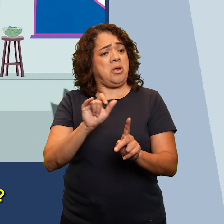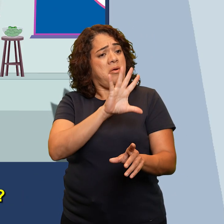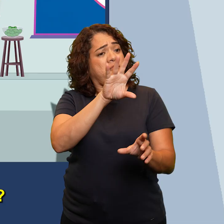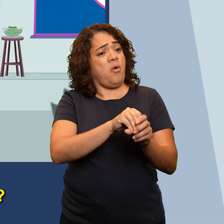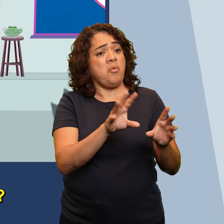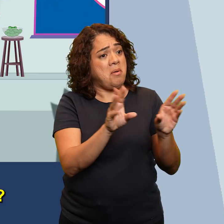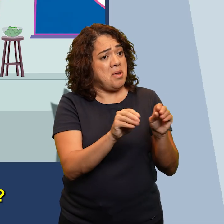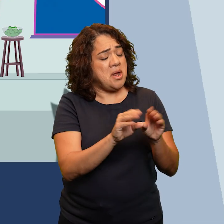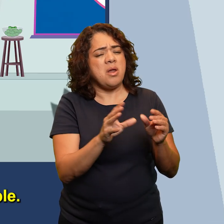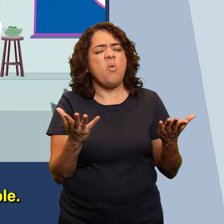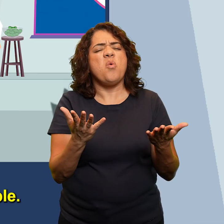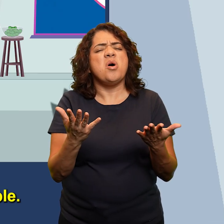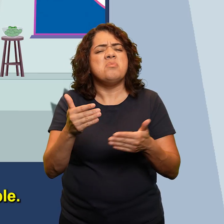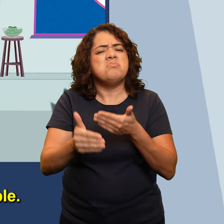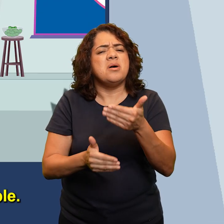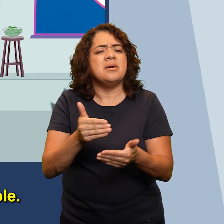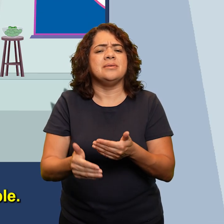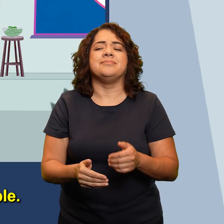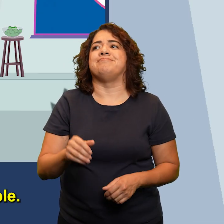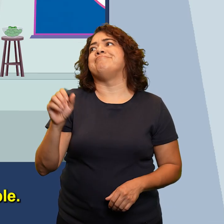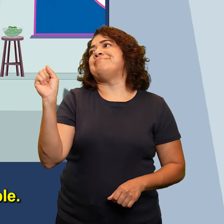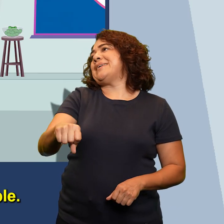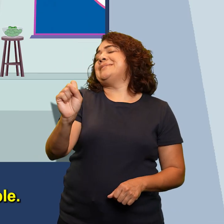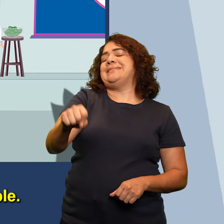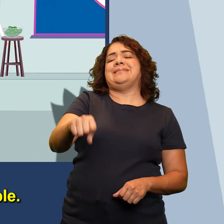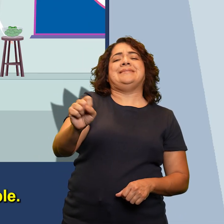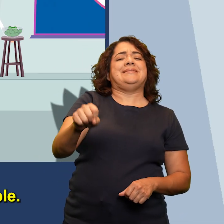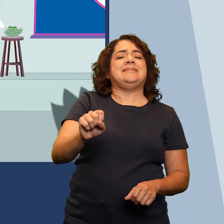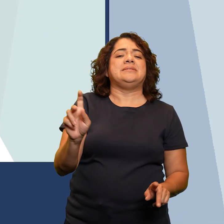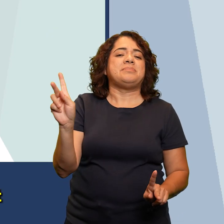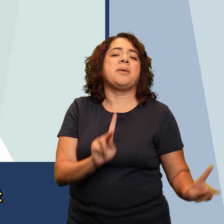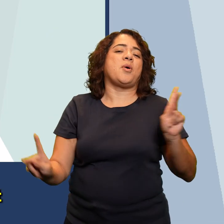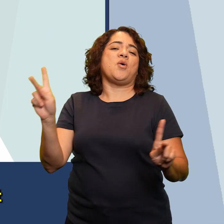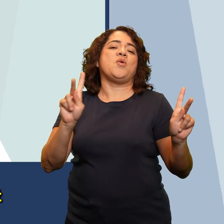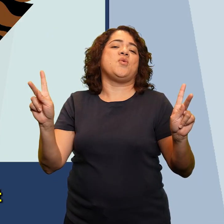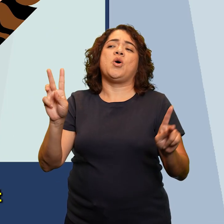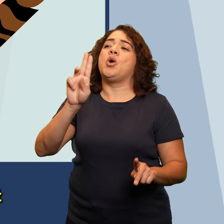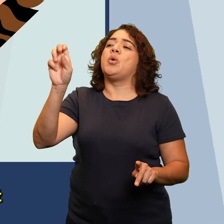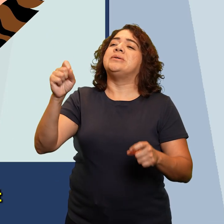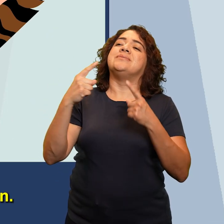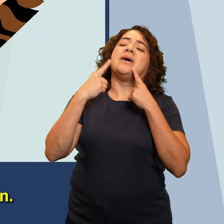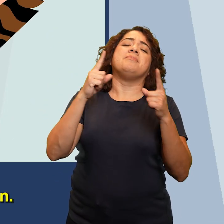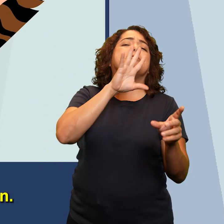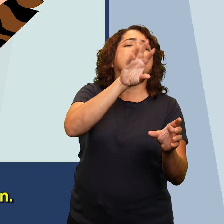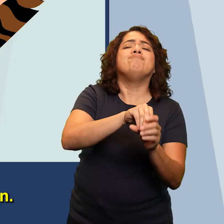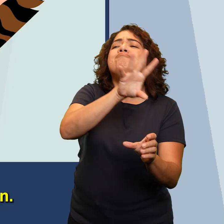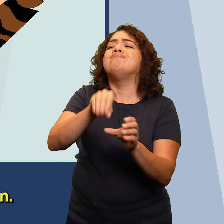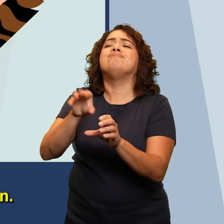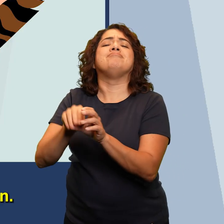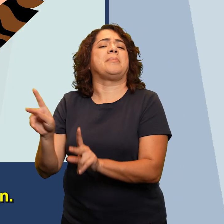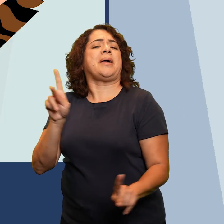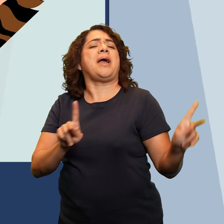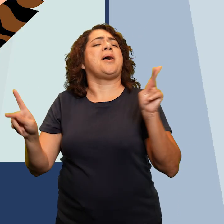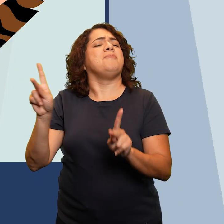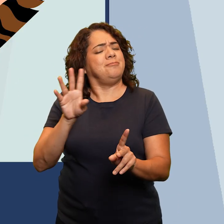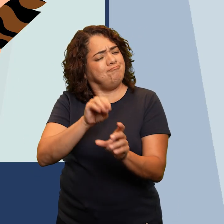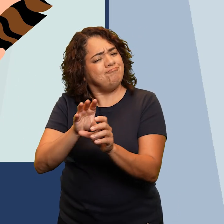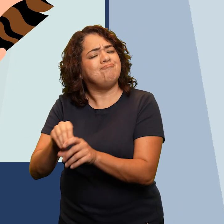and etiquette at meetings? Ah, the public! The people! The great experiment that our country was founded